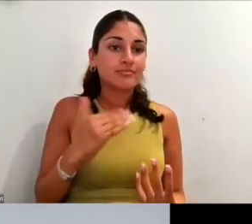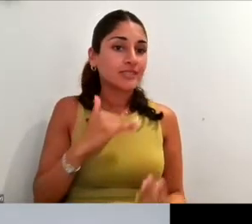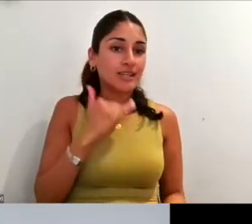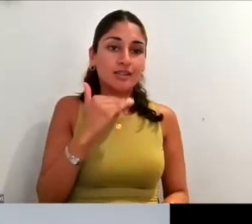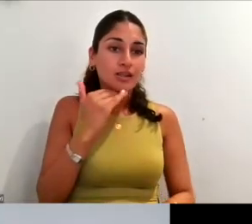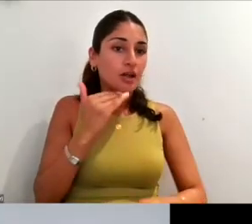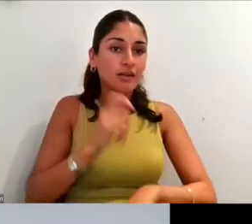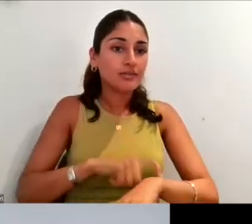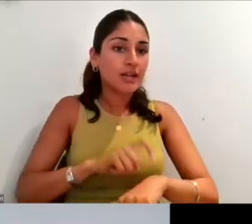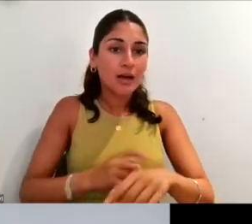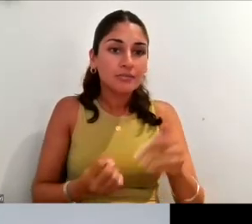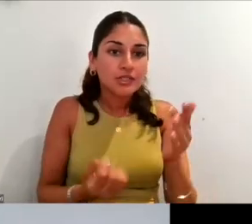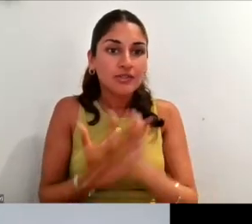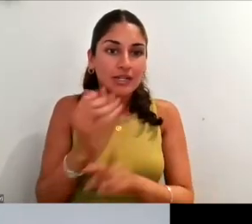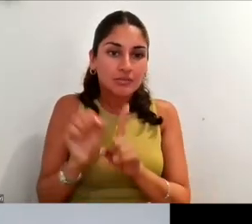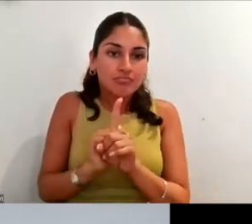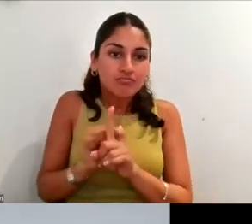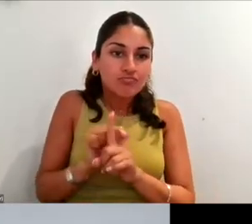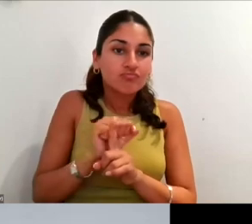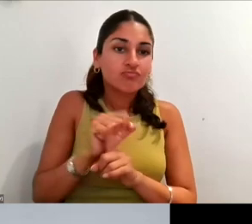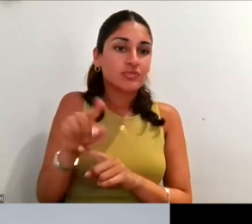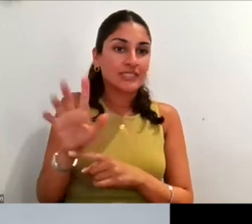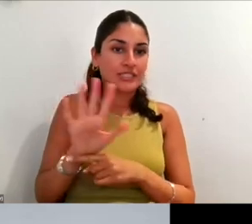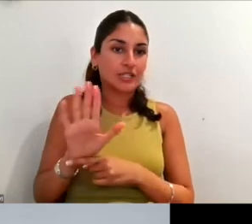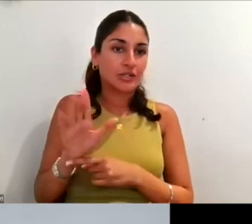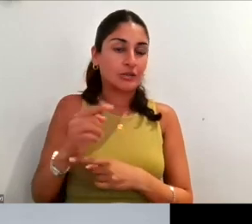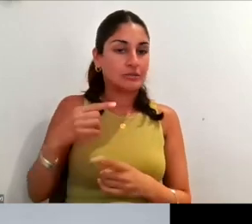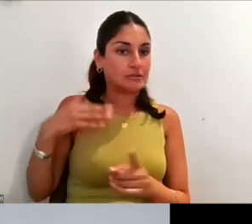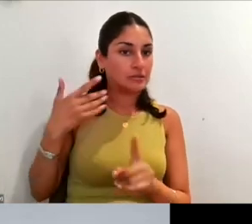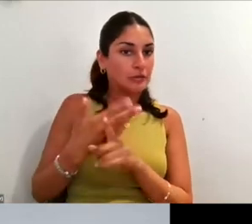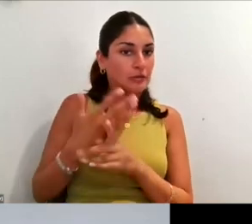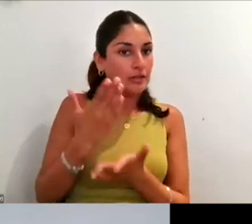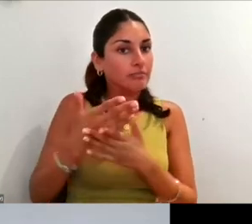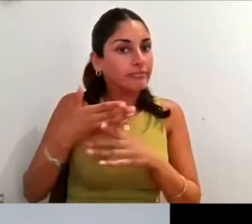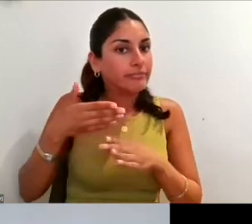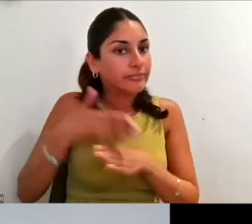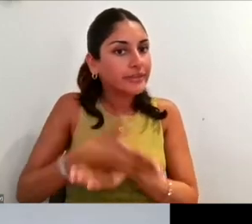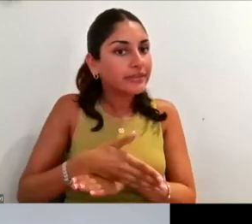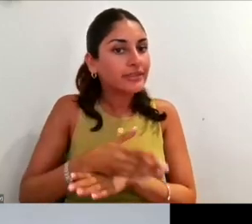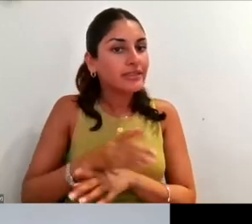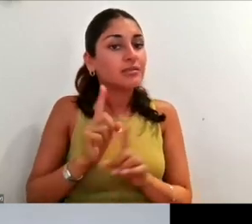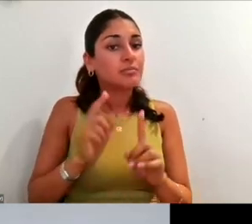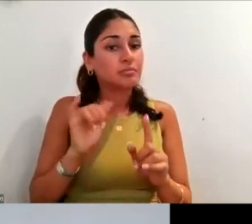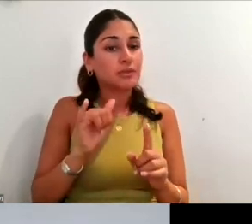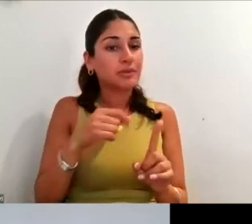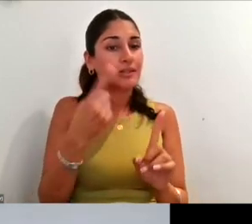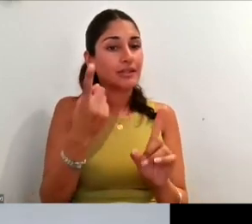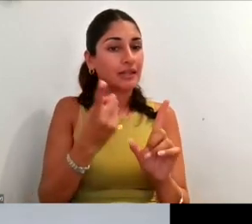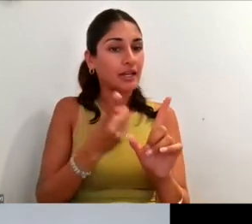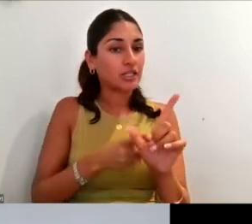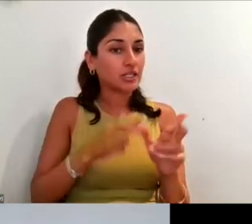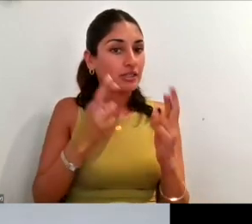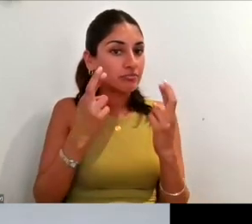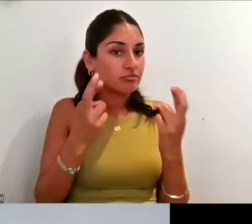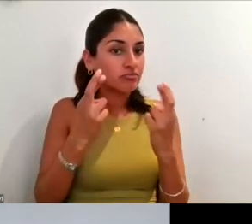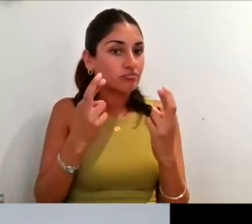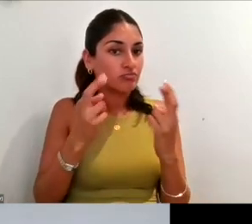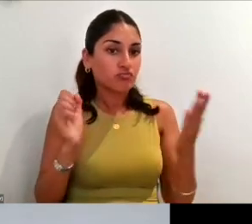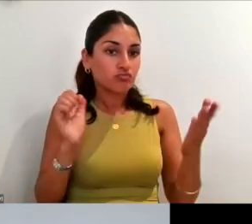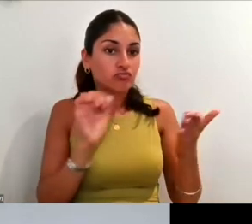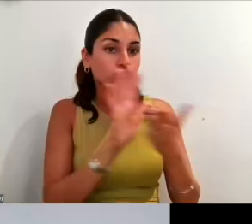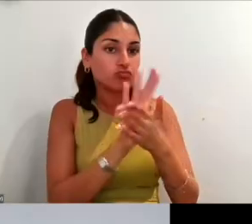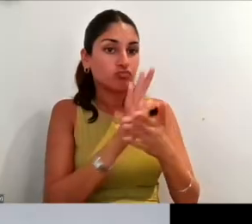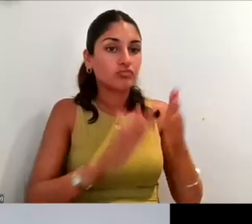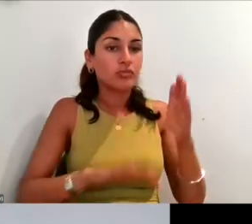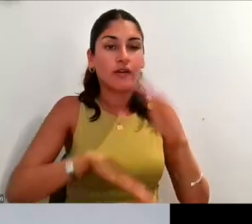to develop this year because I've been super duper busy with other projects. But next year, I'm hoping to put on a full run